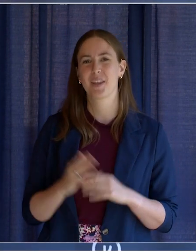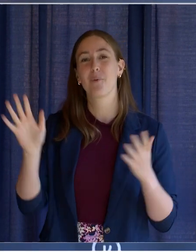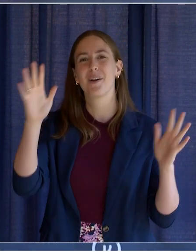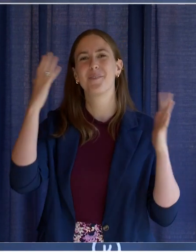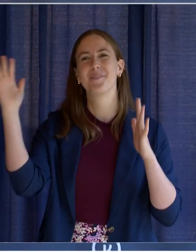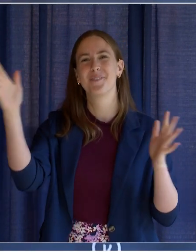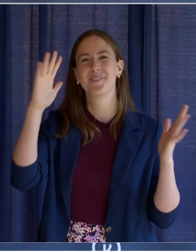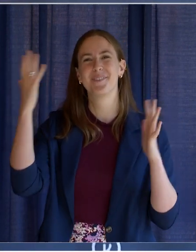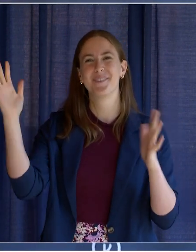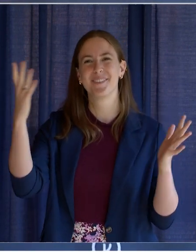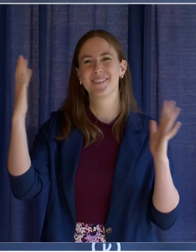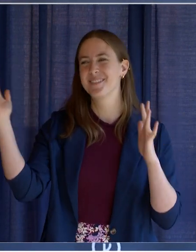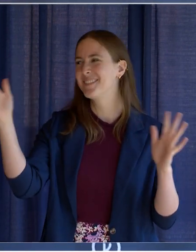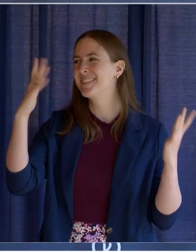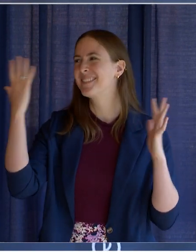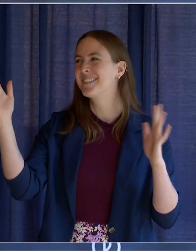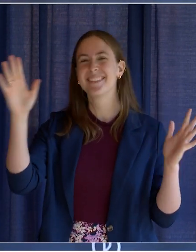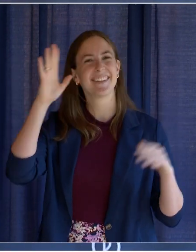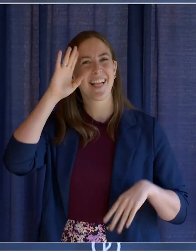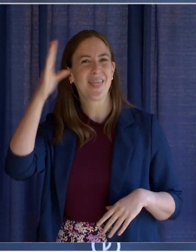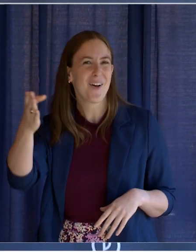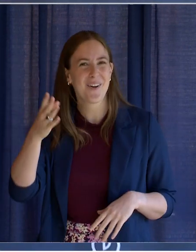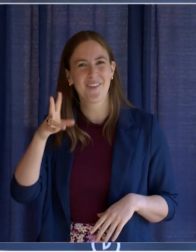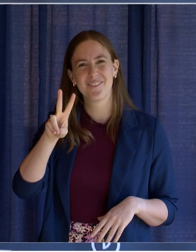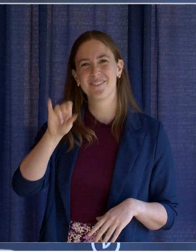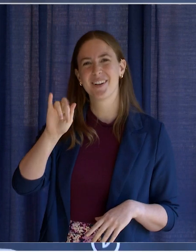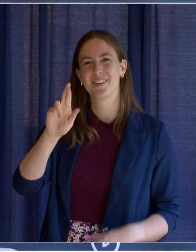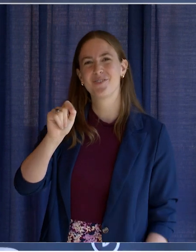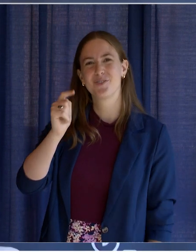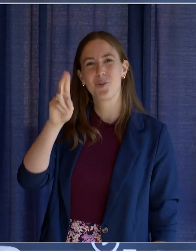Well, hello, Virtru.